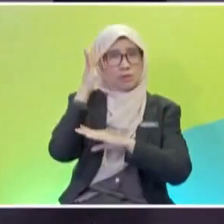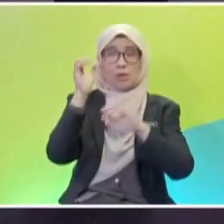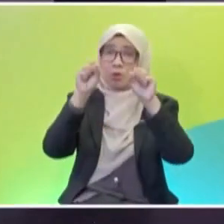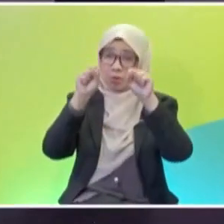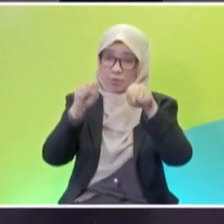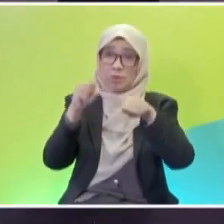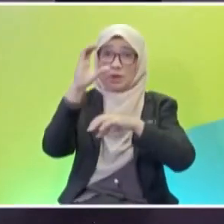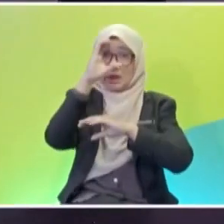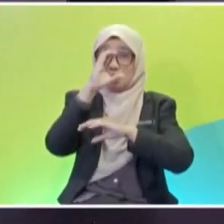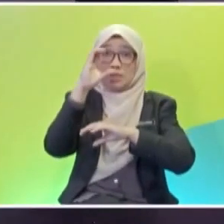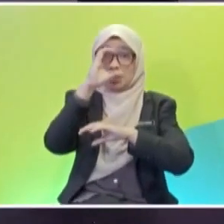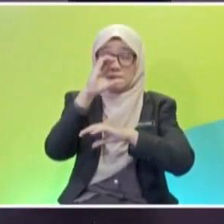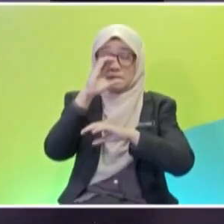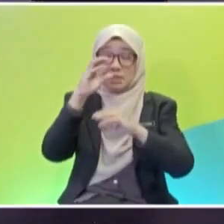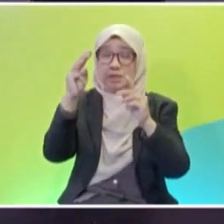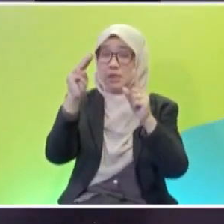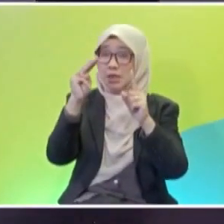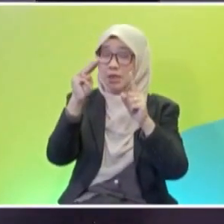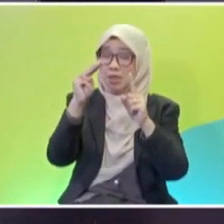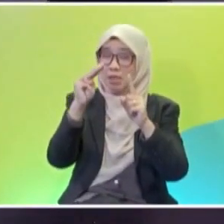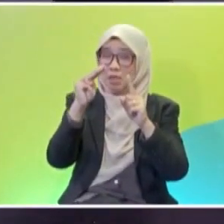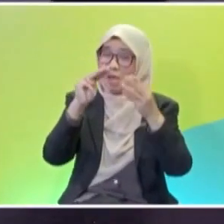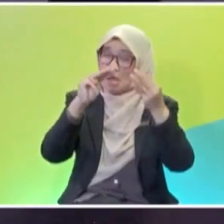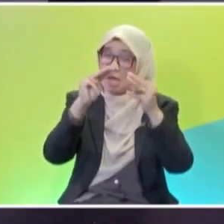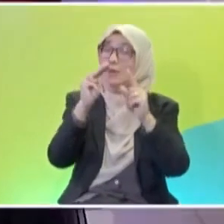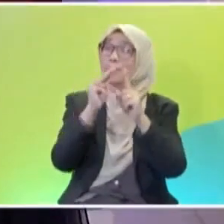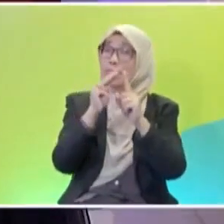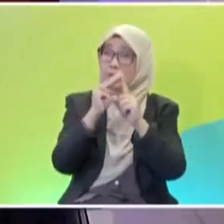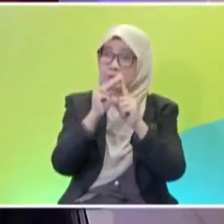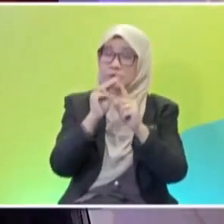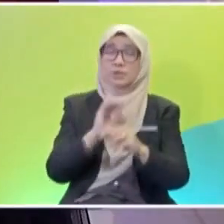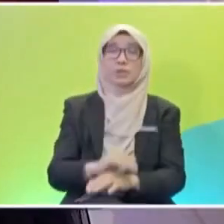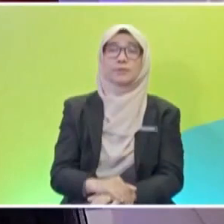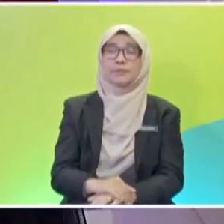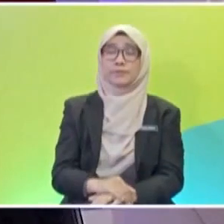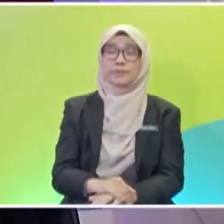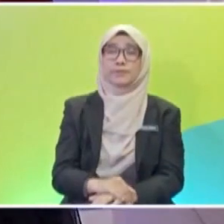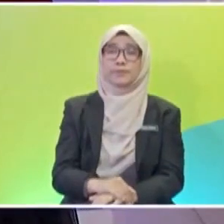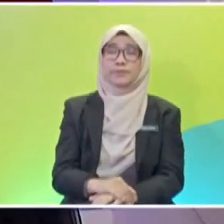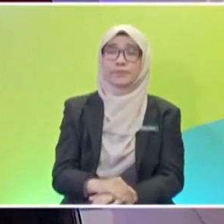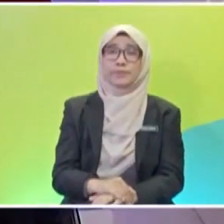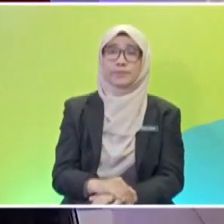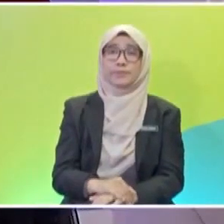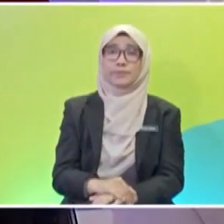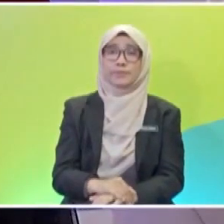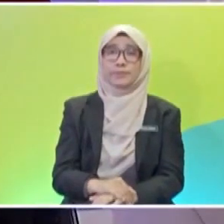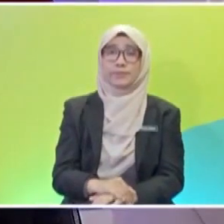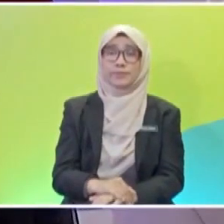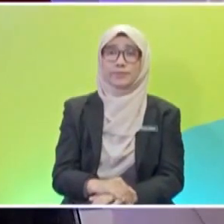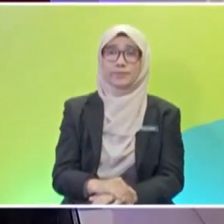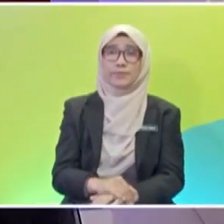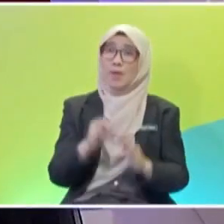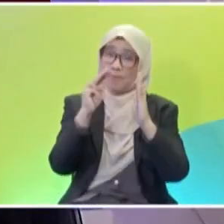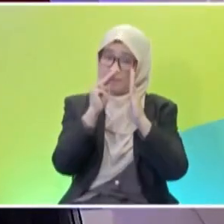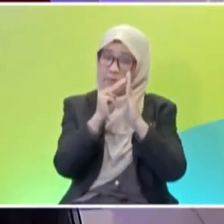fact, for me, I would encourage the pupils to either check by themselves using the dictionary, or actually you can guess